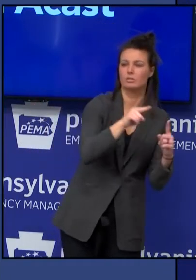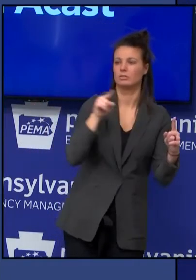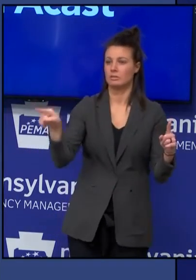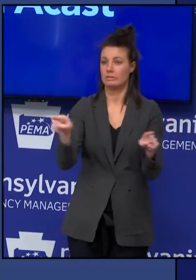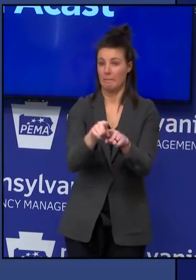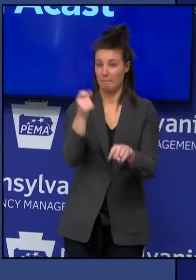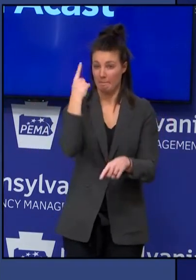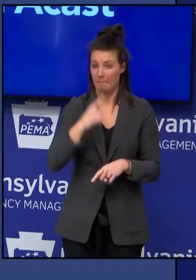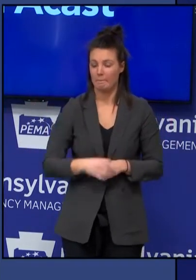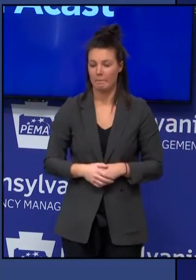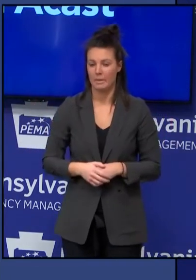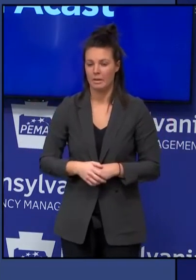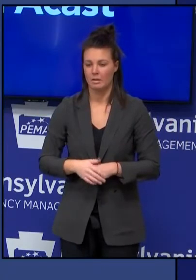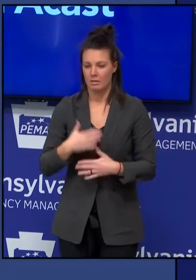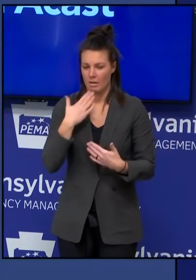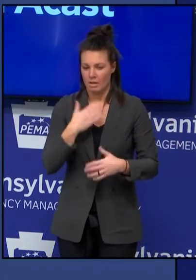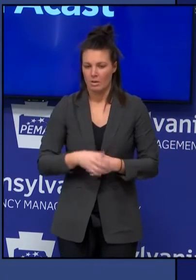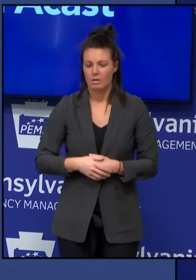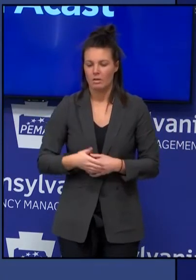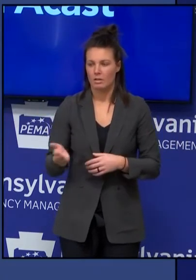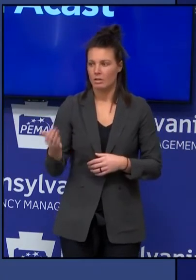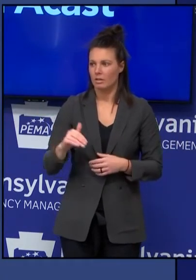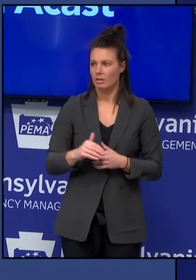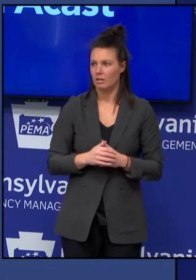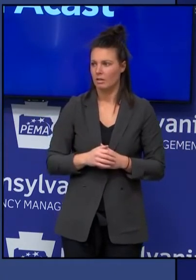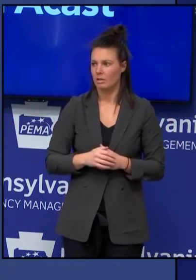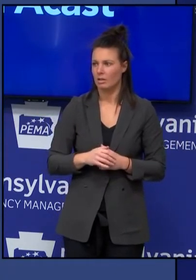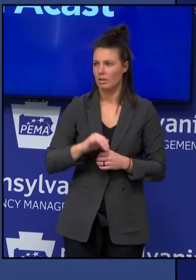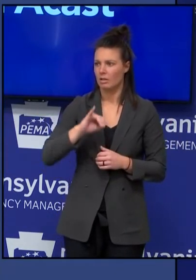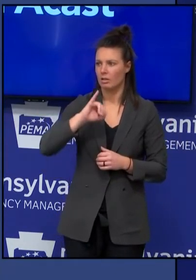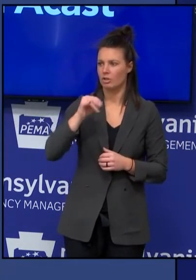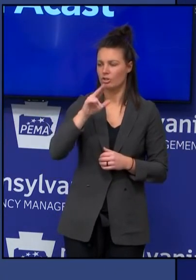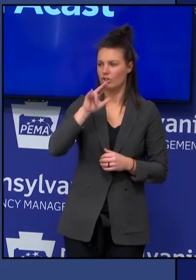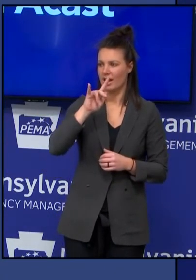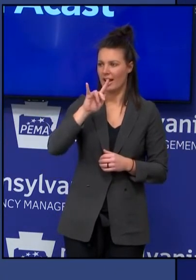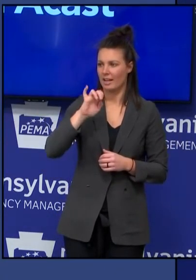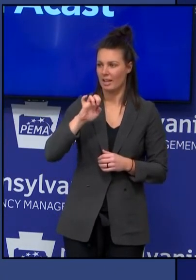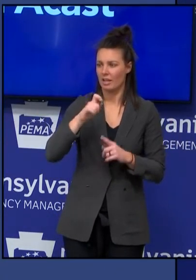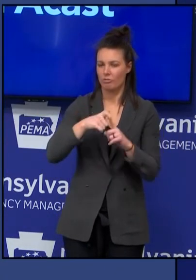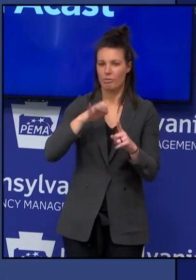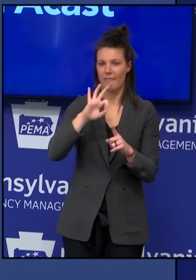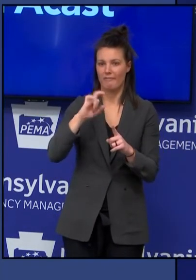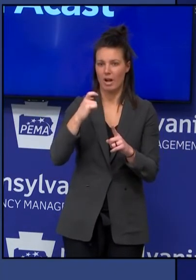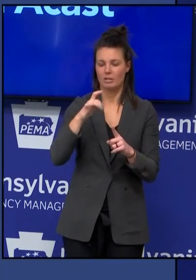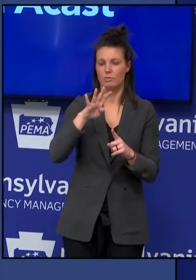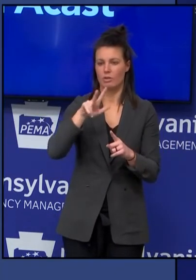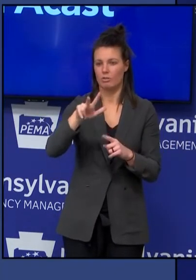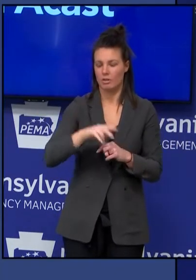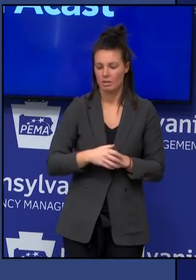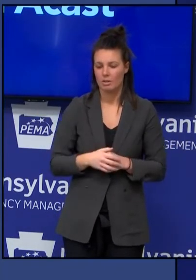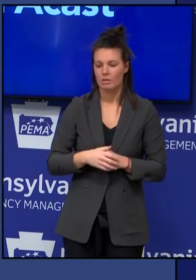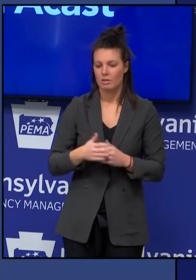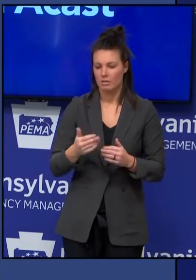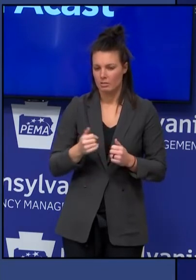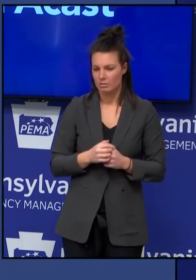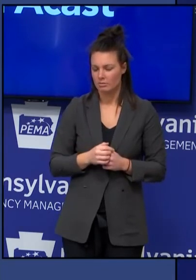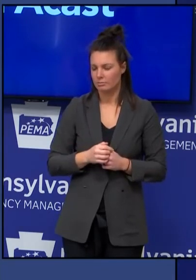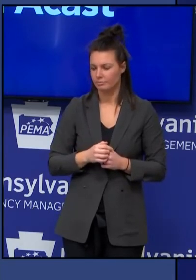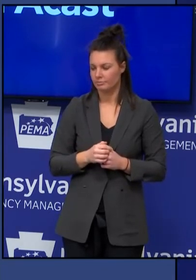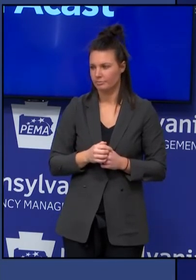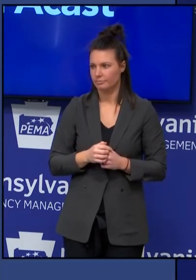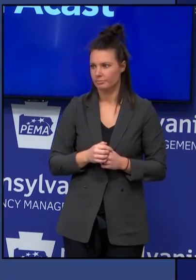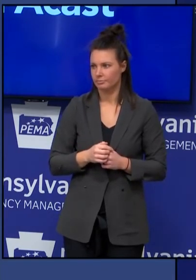Thank you. Up next, we have Jackie DeTour from Fox 43. Jackie, you should be able